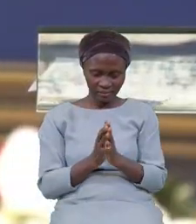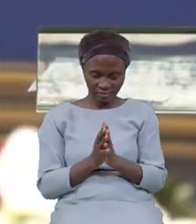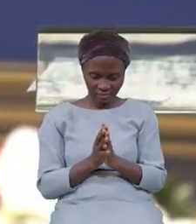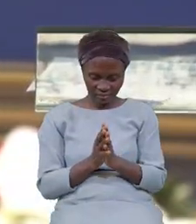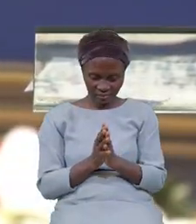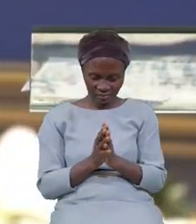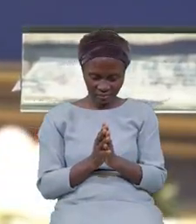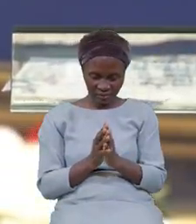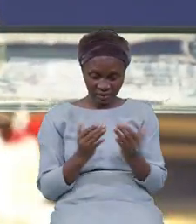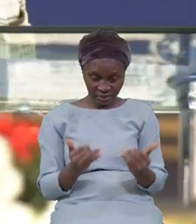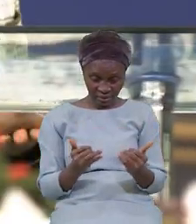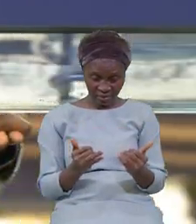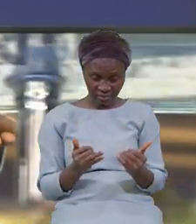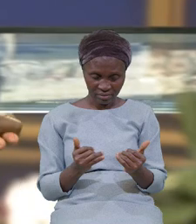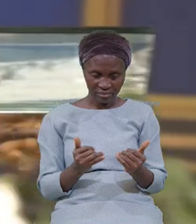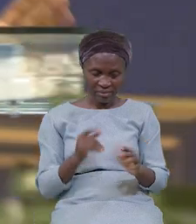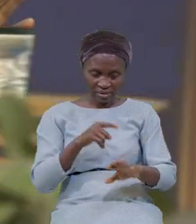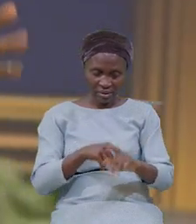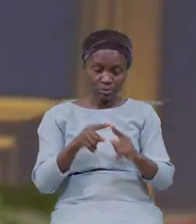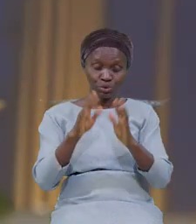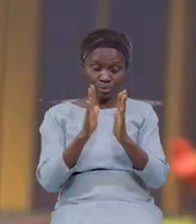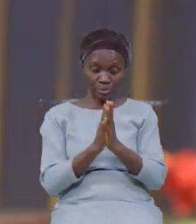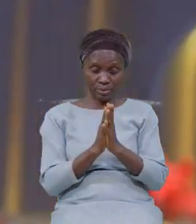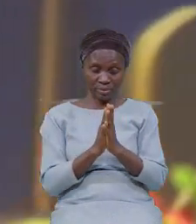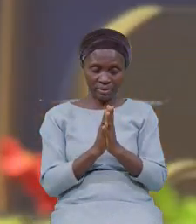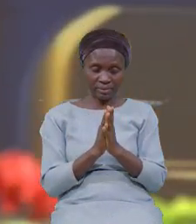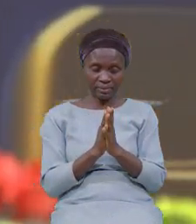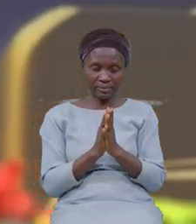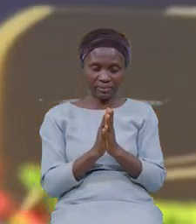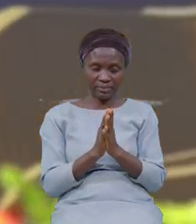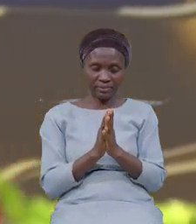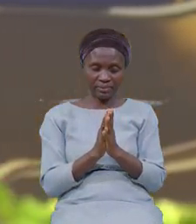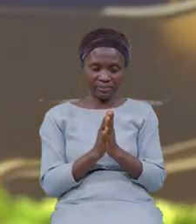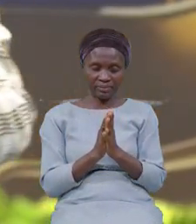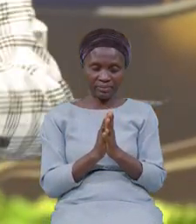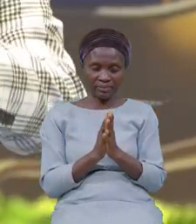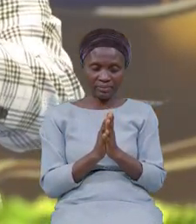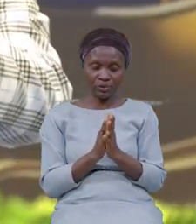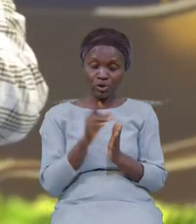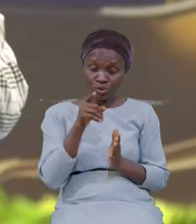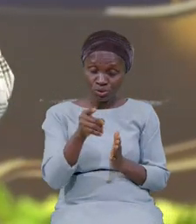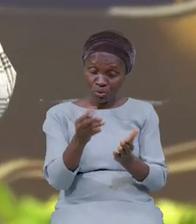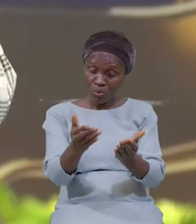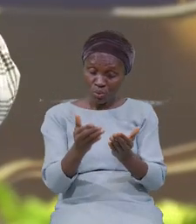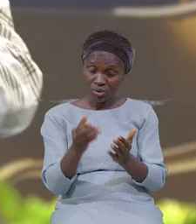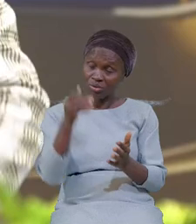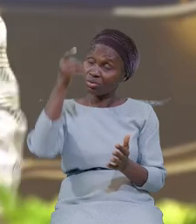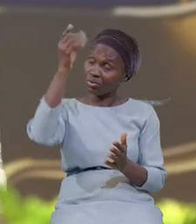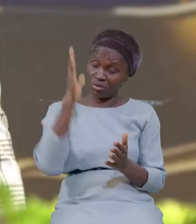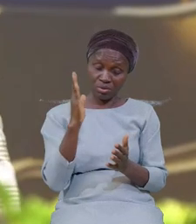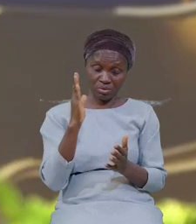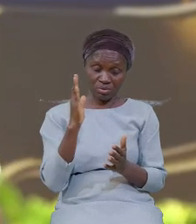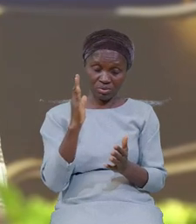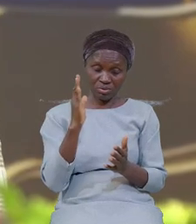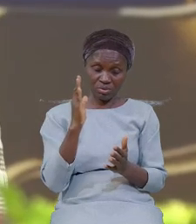As you bow your head and close your eyes, you want God to look at all those areas